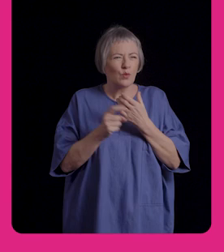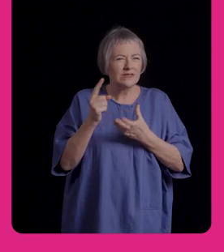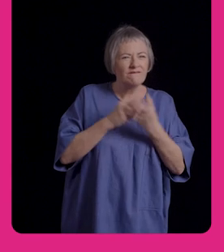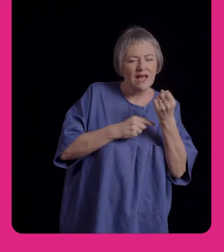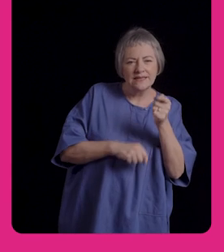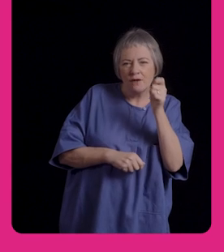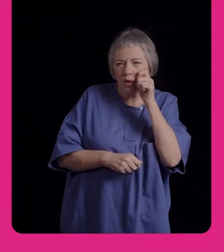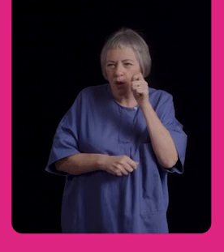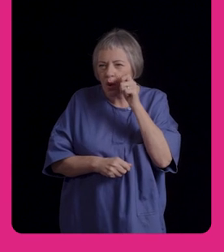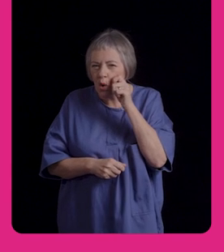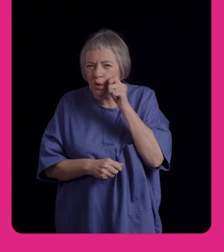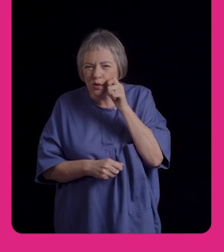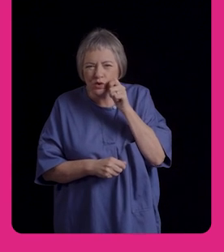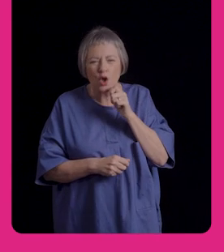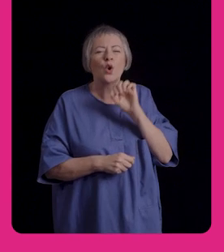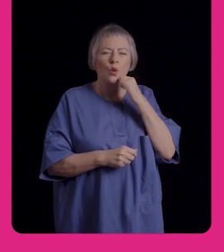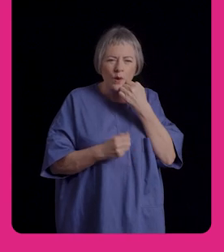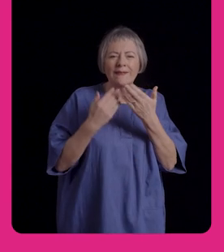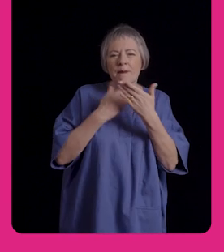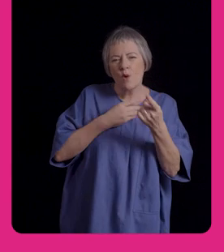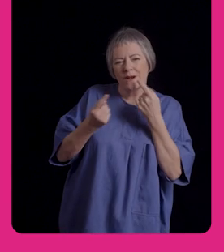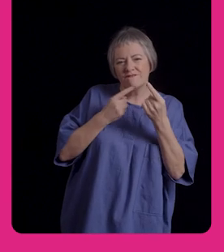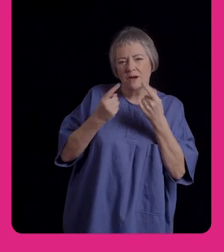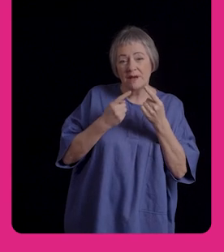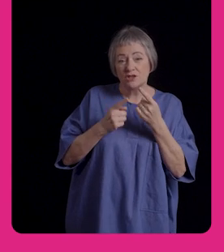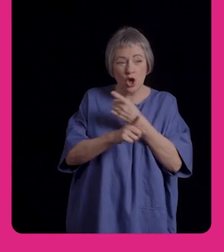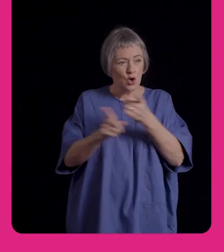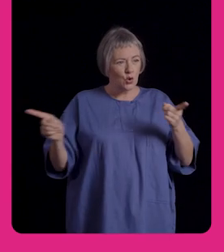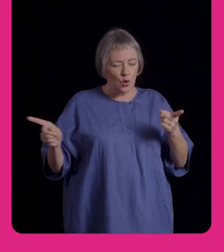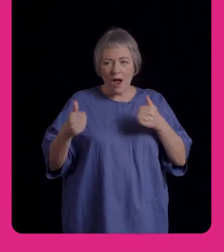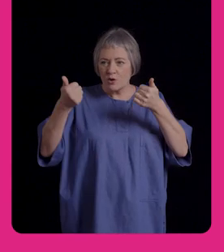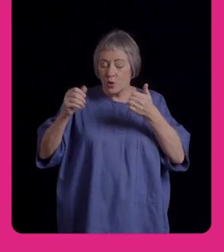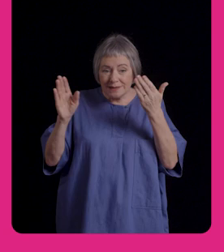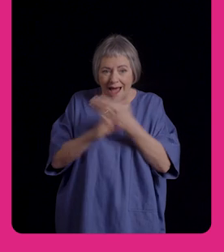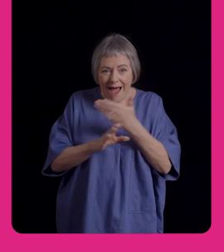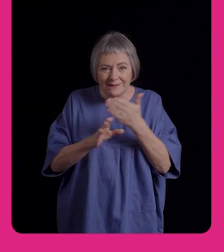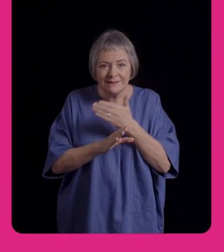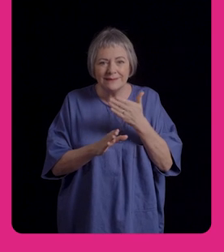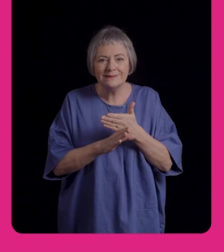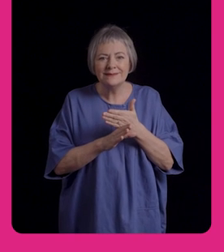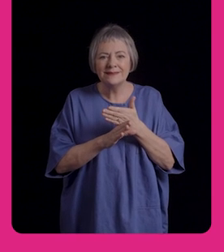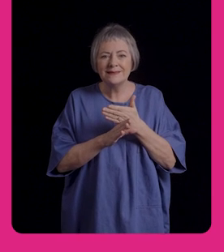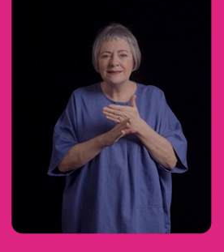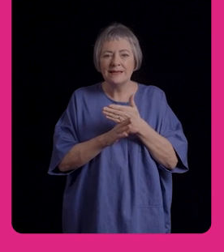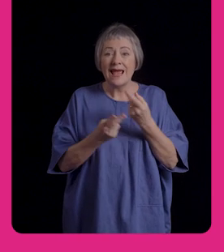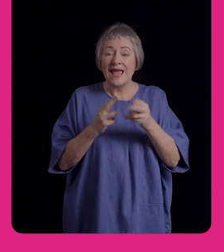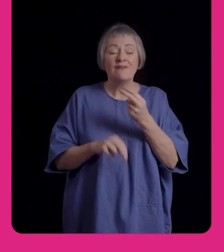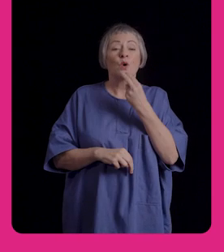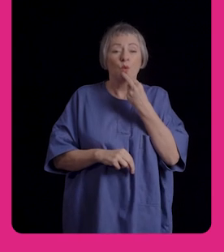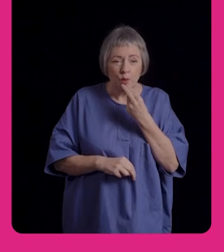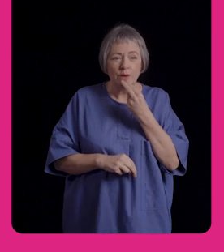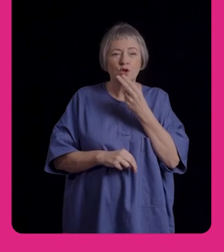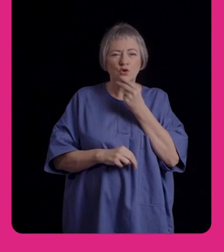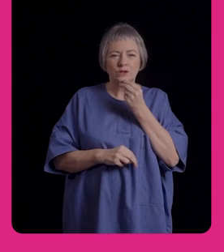out clues, and you definitely will get some like more information there. And if you guys are like, you're good at hiding, and if if Whistler is